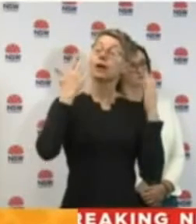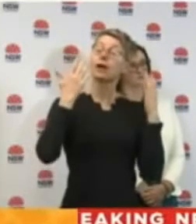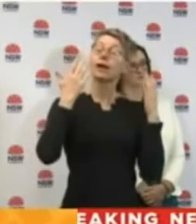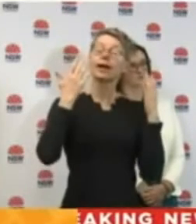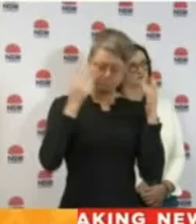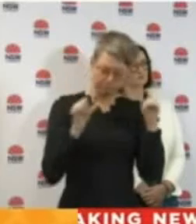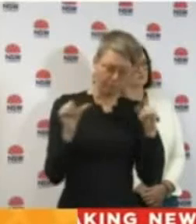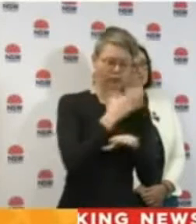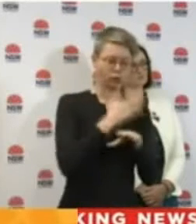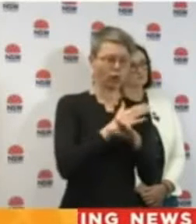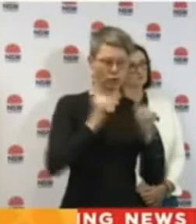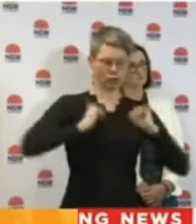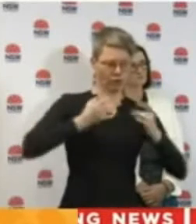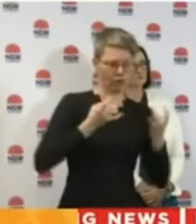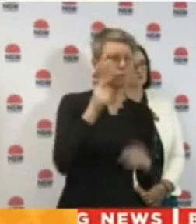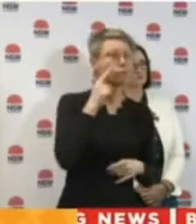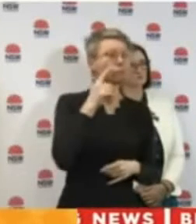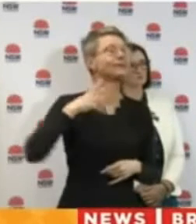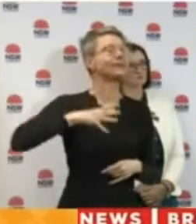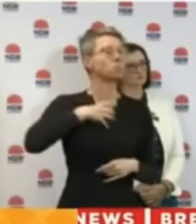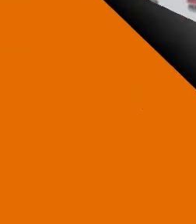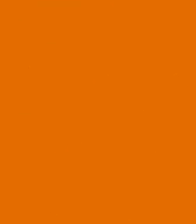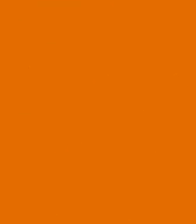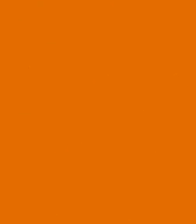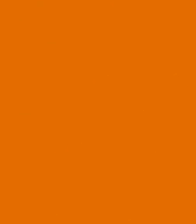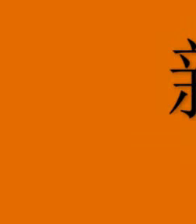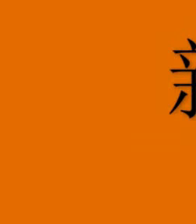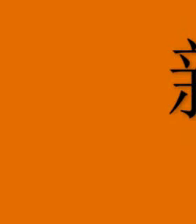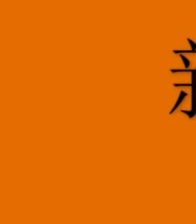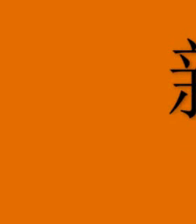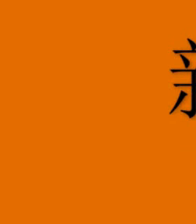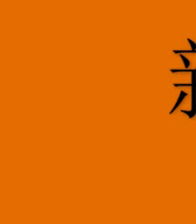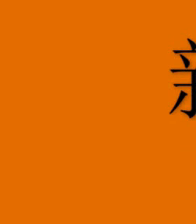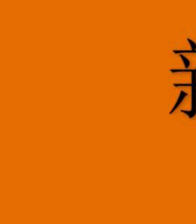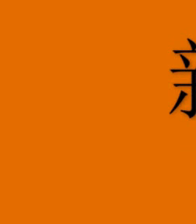standby should we need them. And we're deeply grateful on behalf of all of us for their efforts.